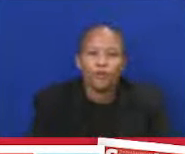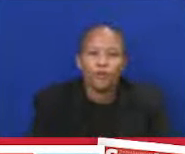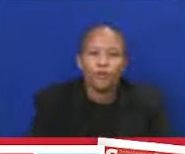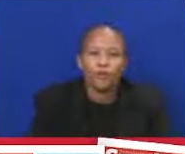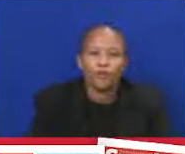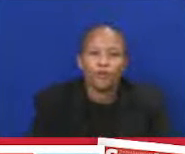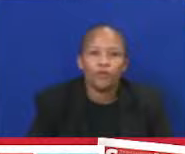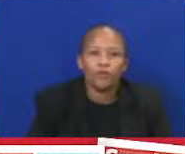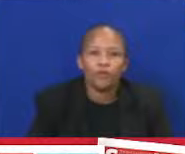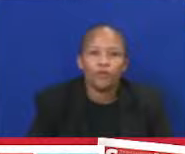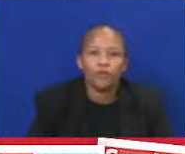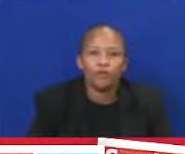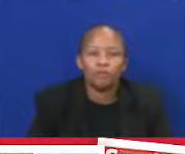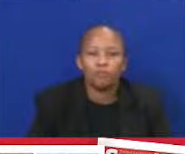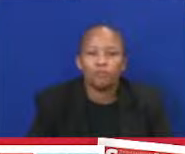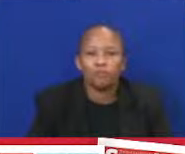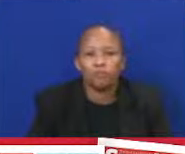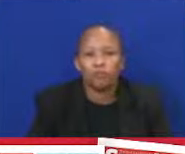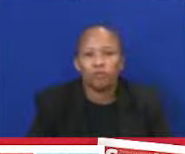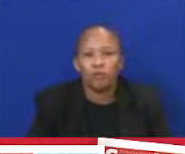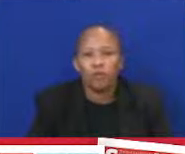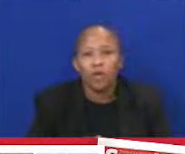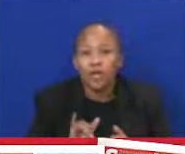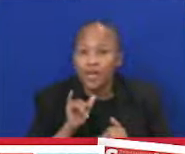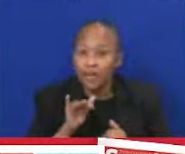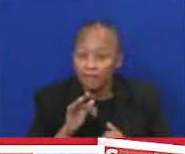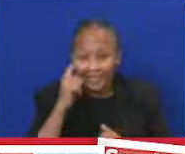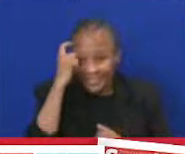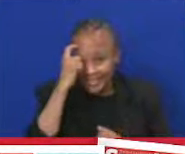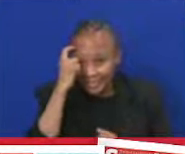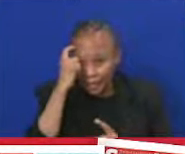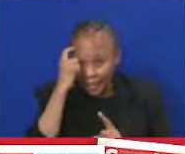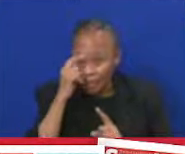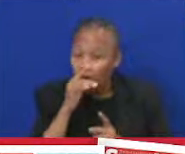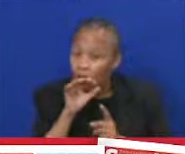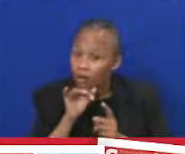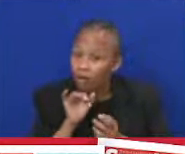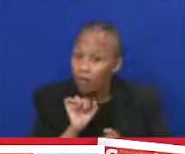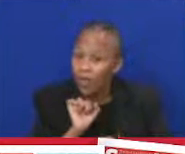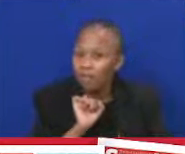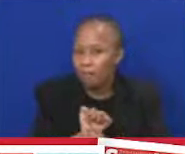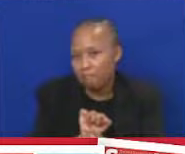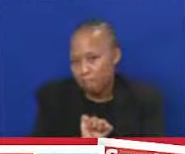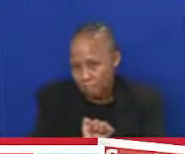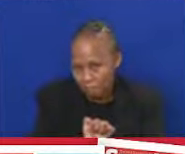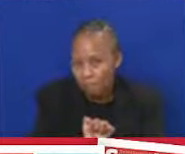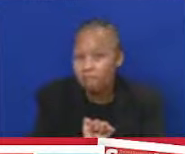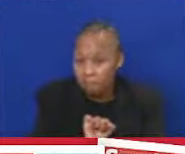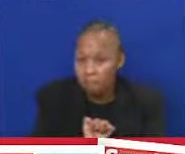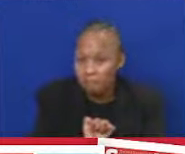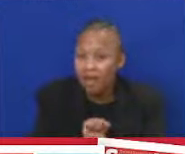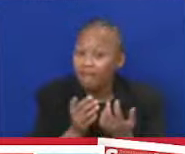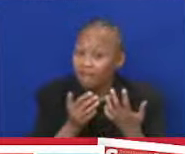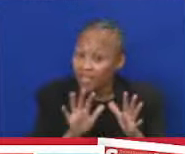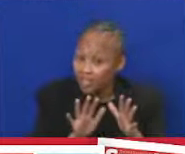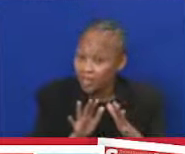our suspects, and from time to time, we will be in communication with them